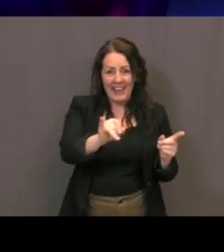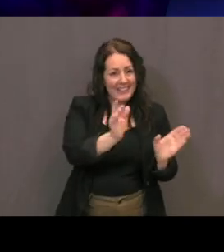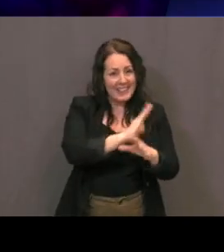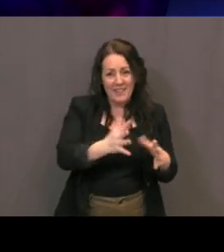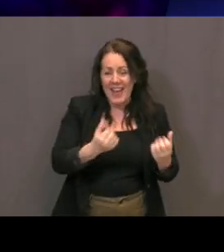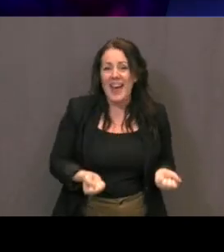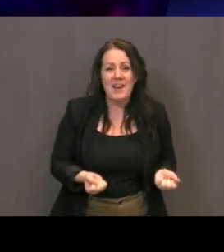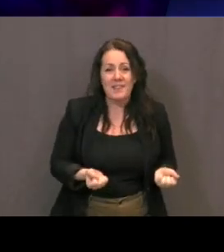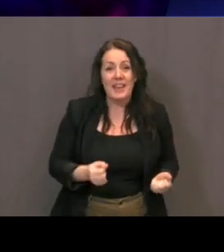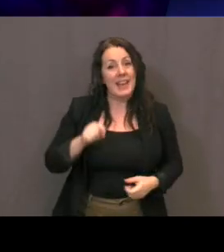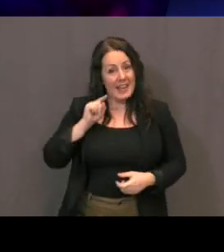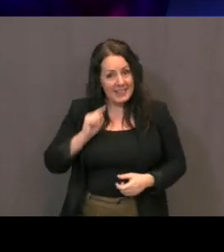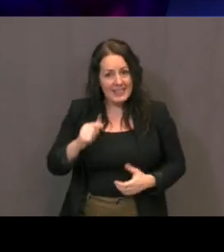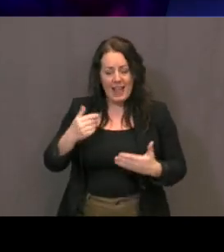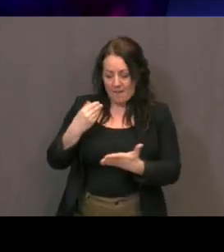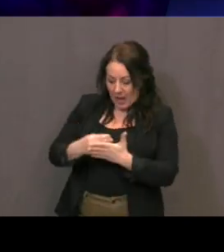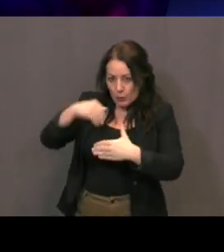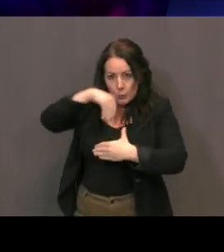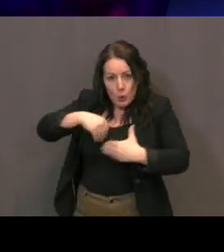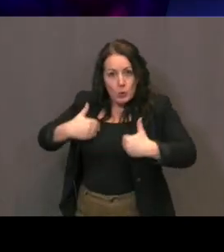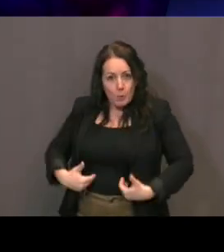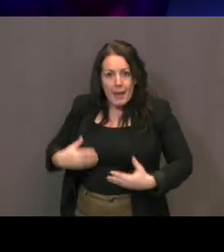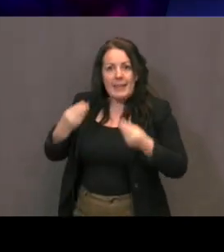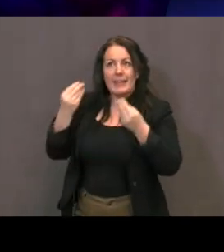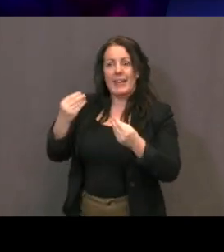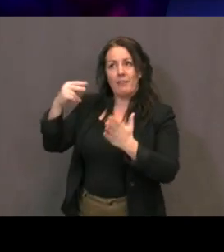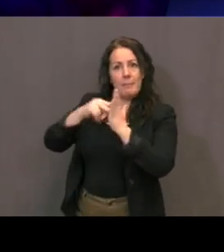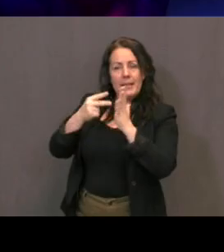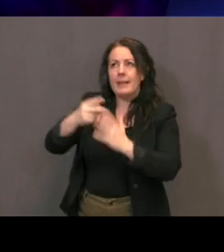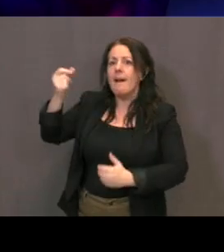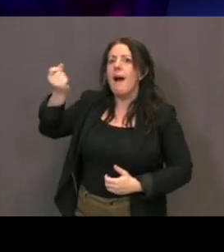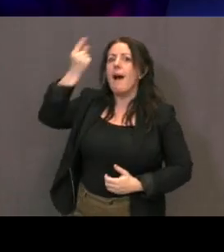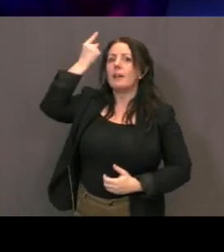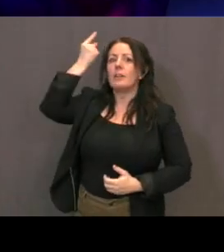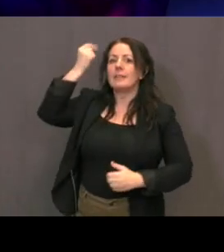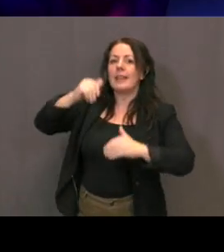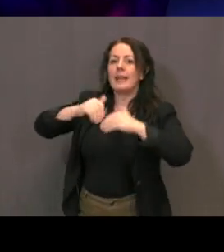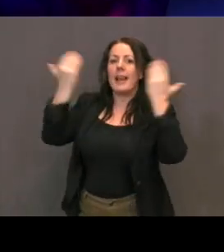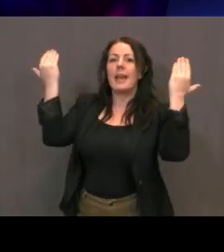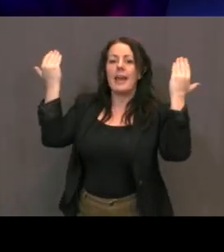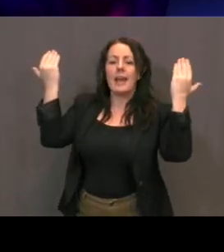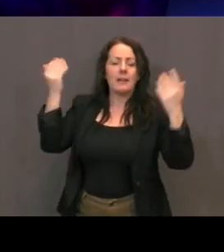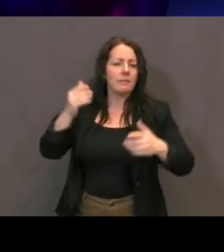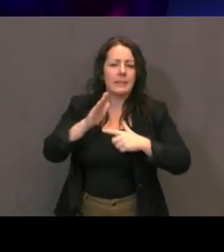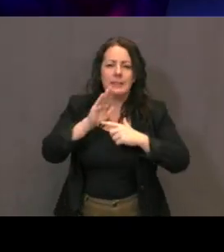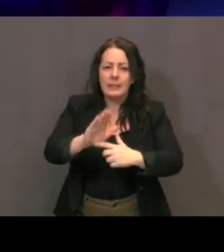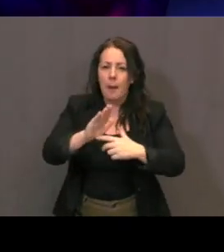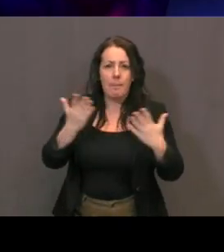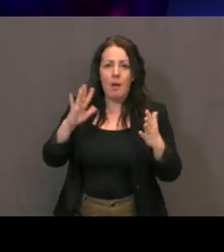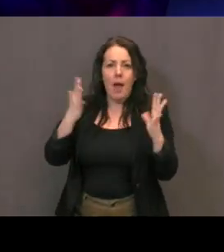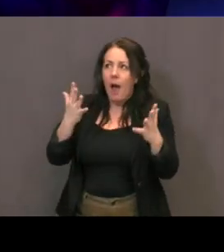illustrate. So how, for example, they represent and reinforce human relations, cultures,